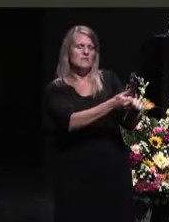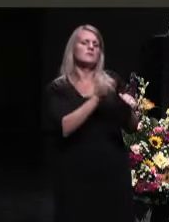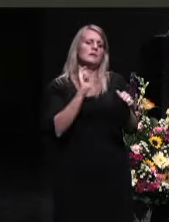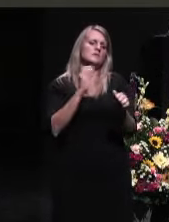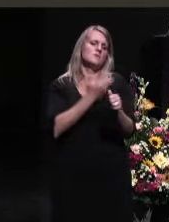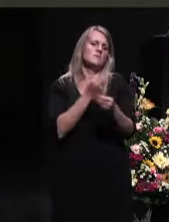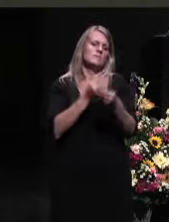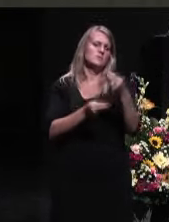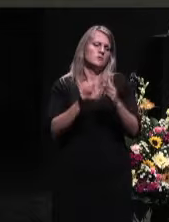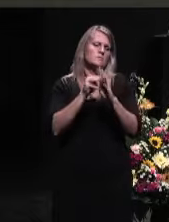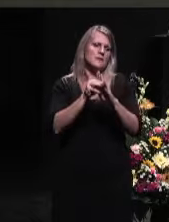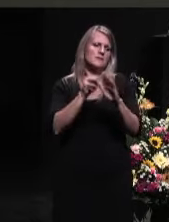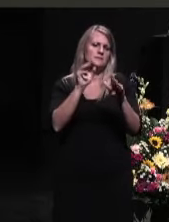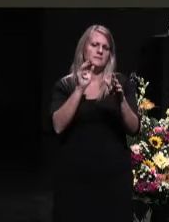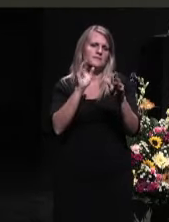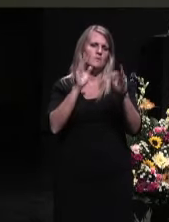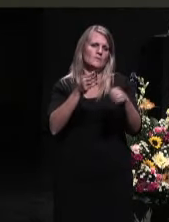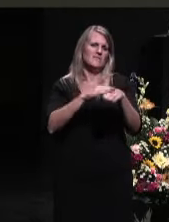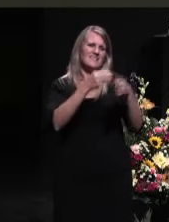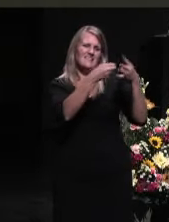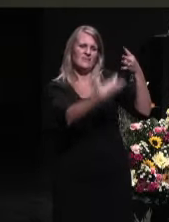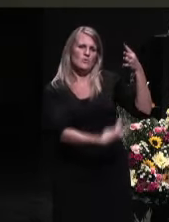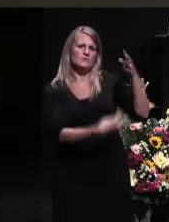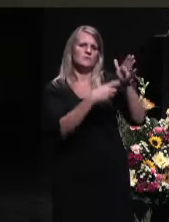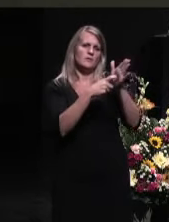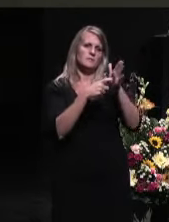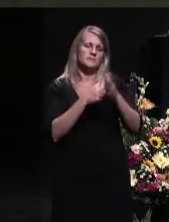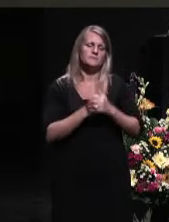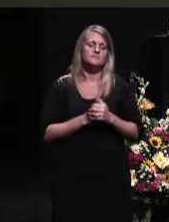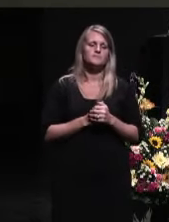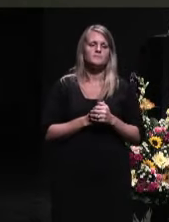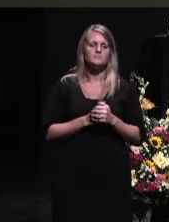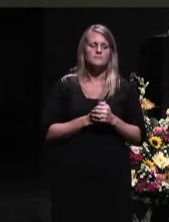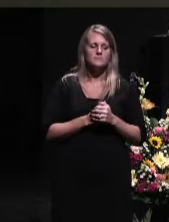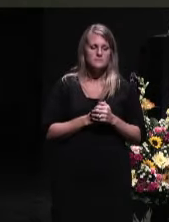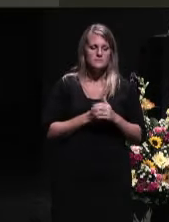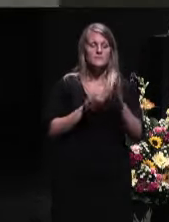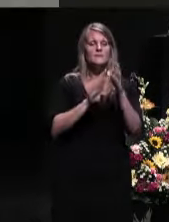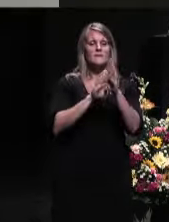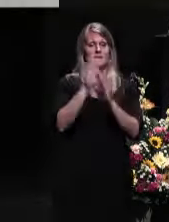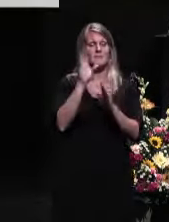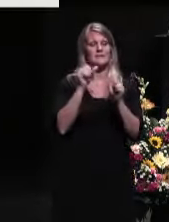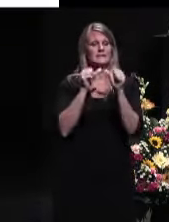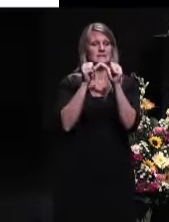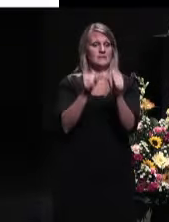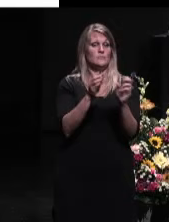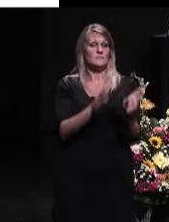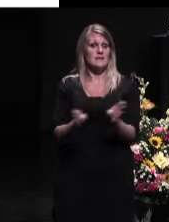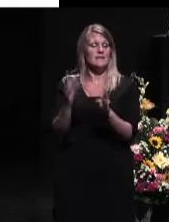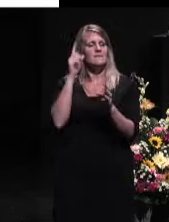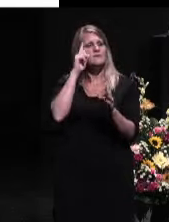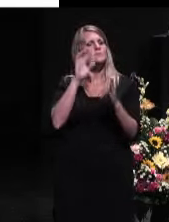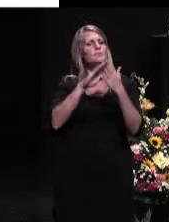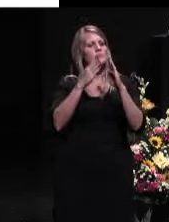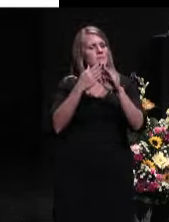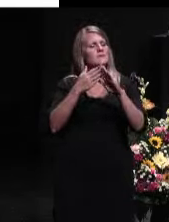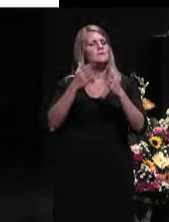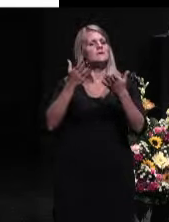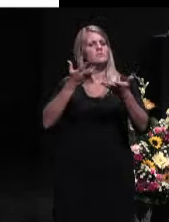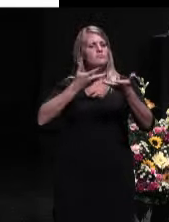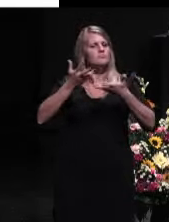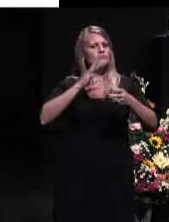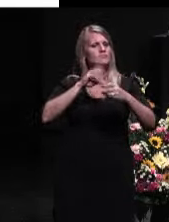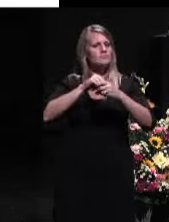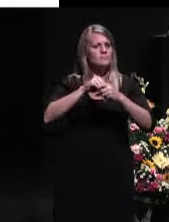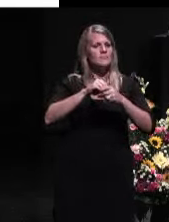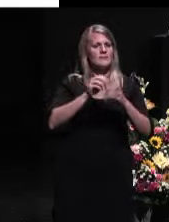around. The third piece that is underway is a development and continued planning for the community engagement and talent